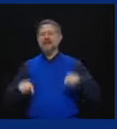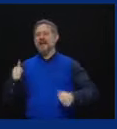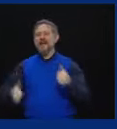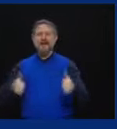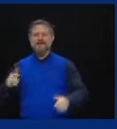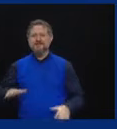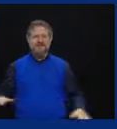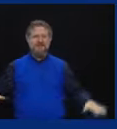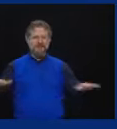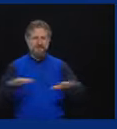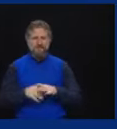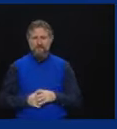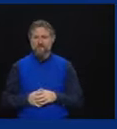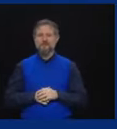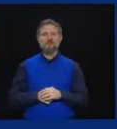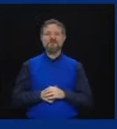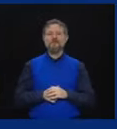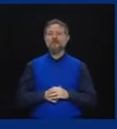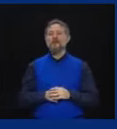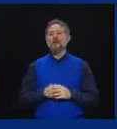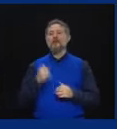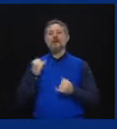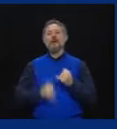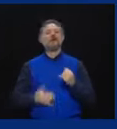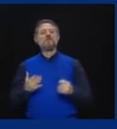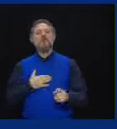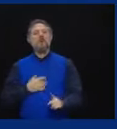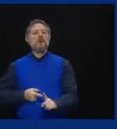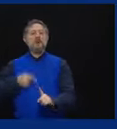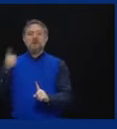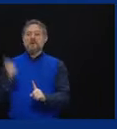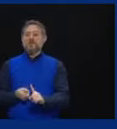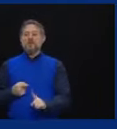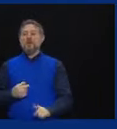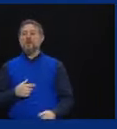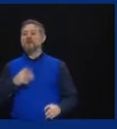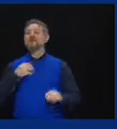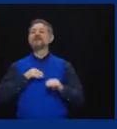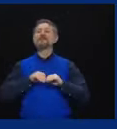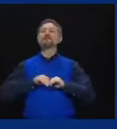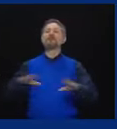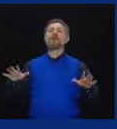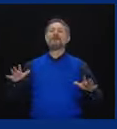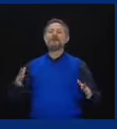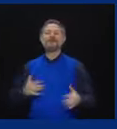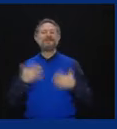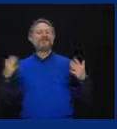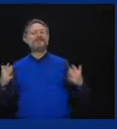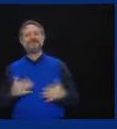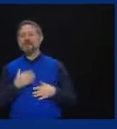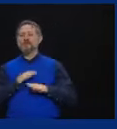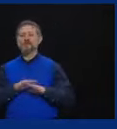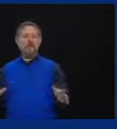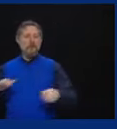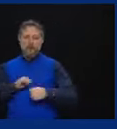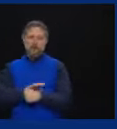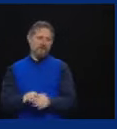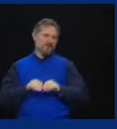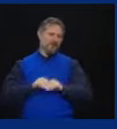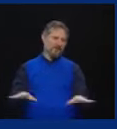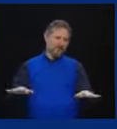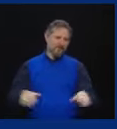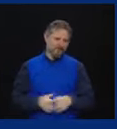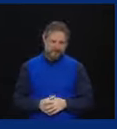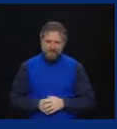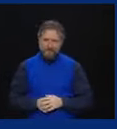this. That's my last message. We're going to spread holiday cheer. We're not spreading COVID, so let's keep things open. Let's do all the right things.